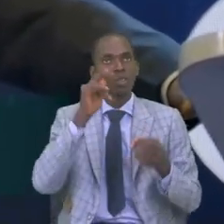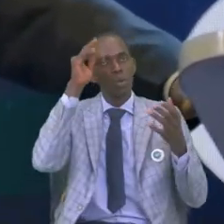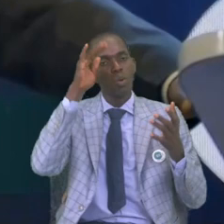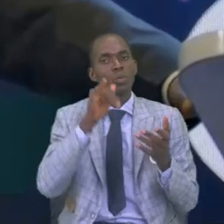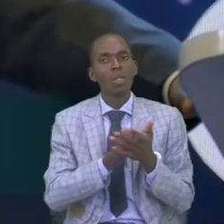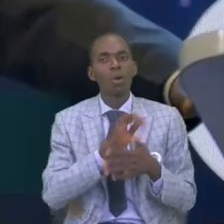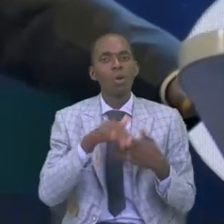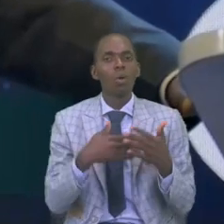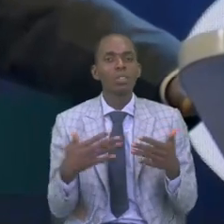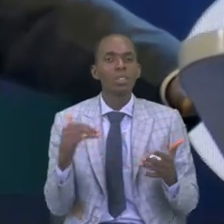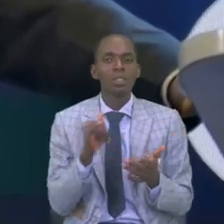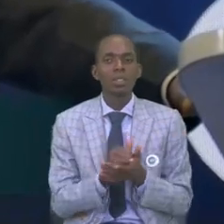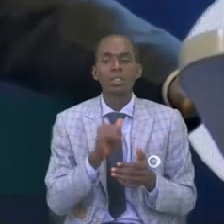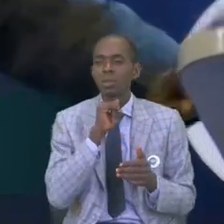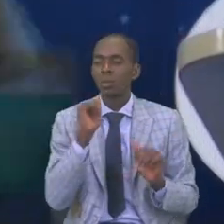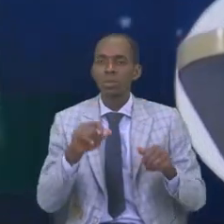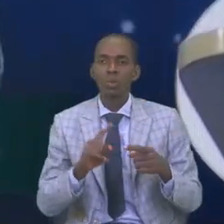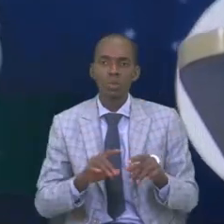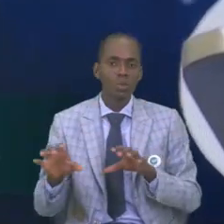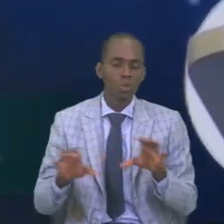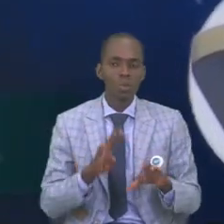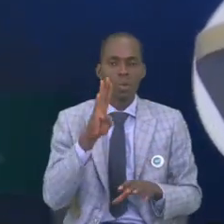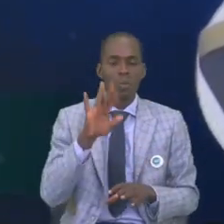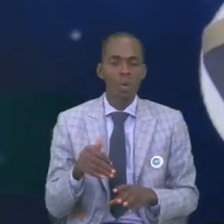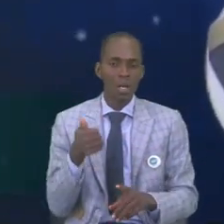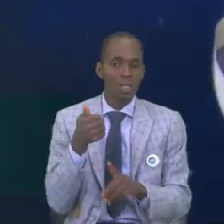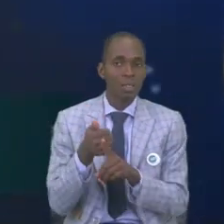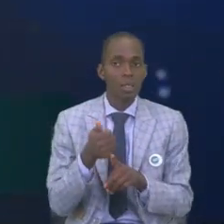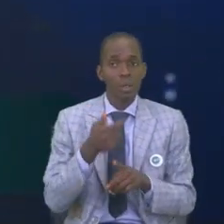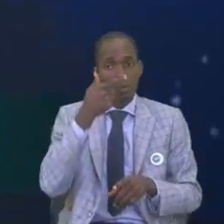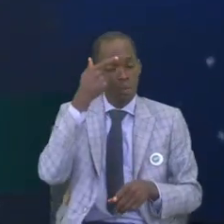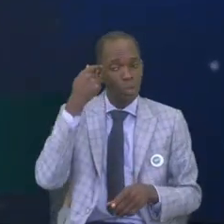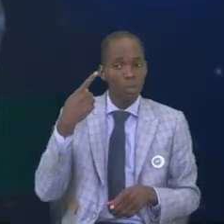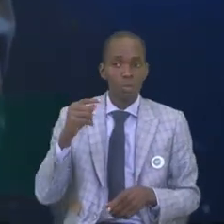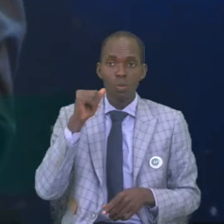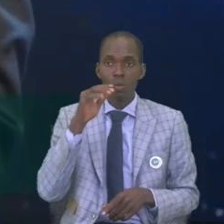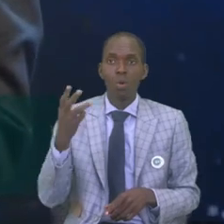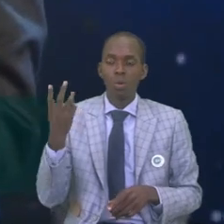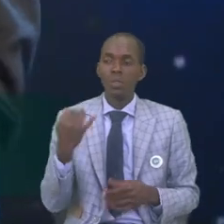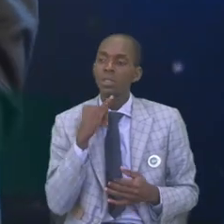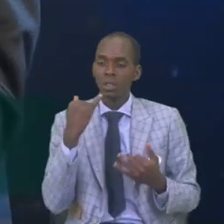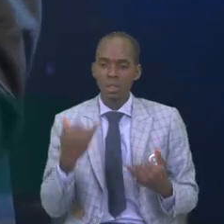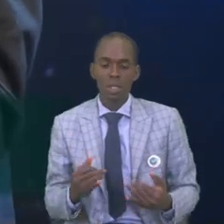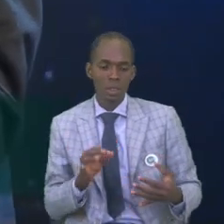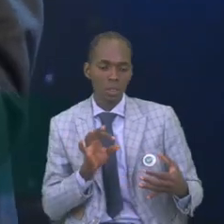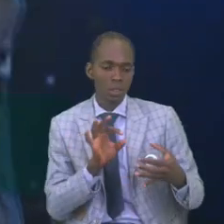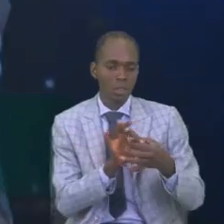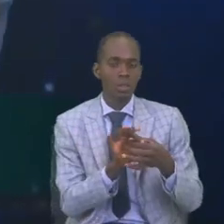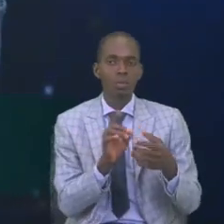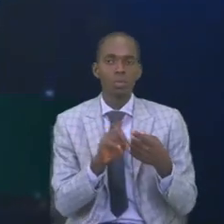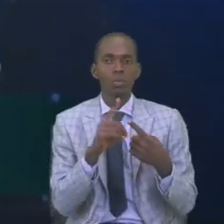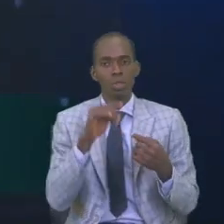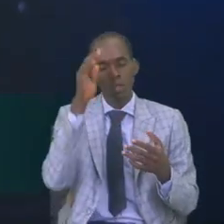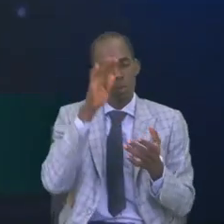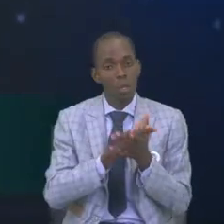fulfilled, that she could not fulfill all by herself, because she's linked with her husband, because of that